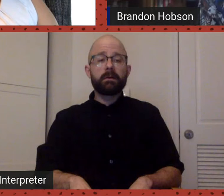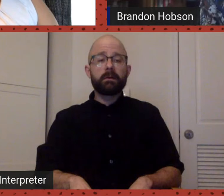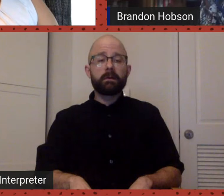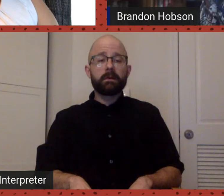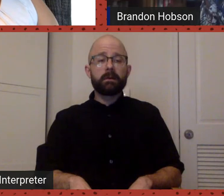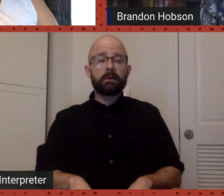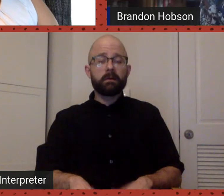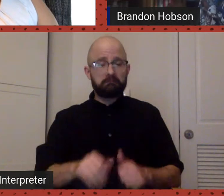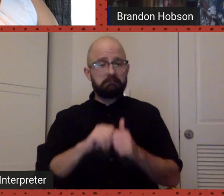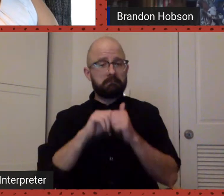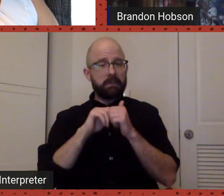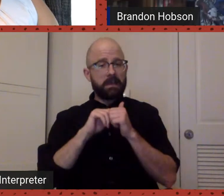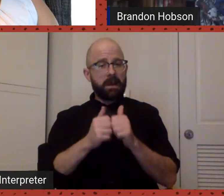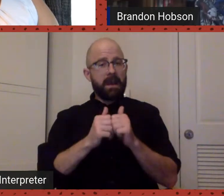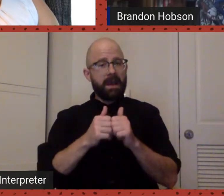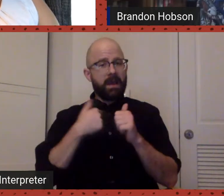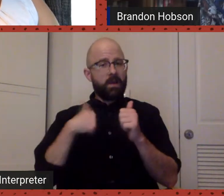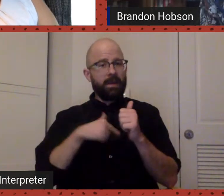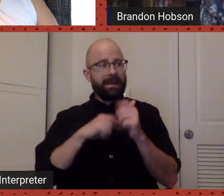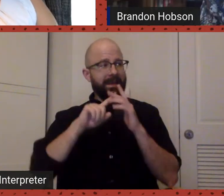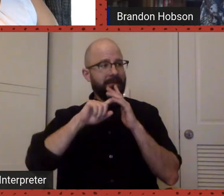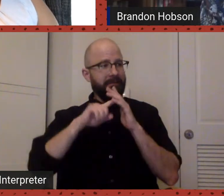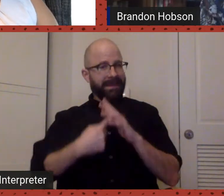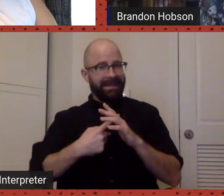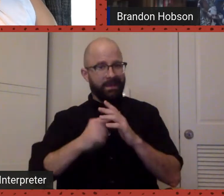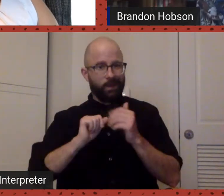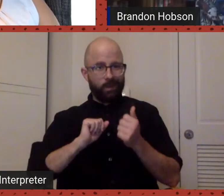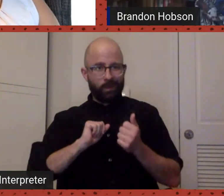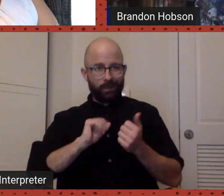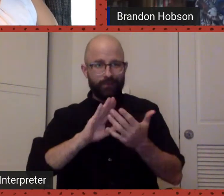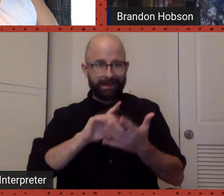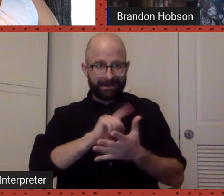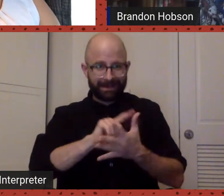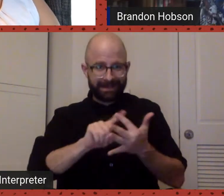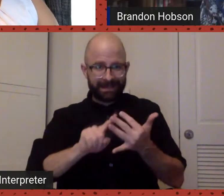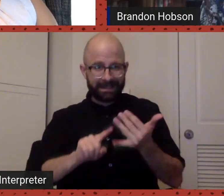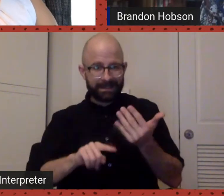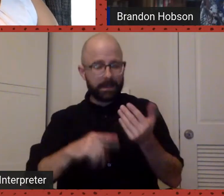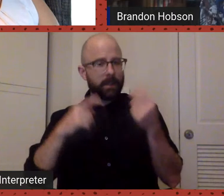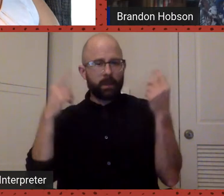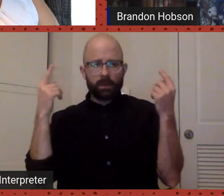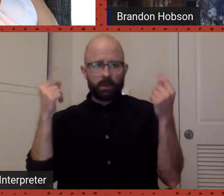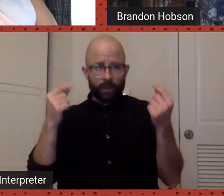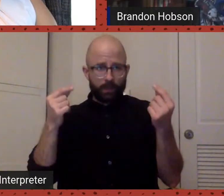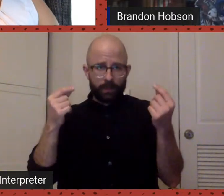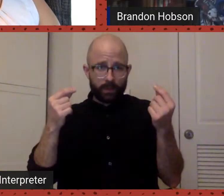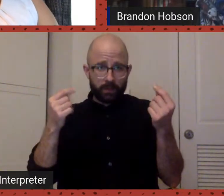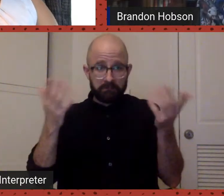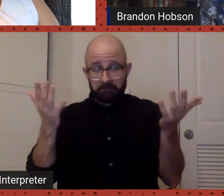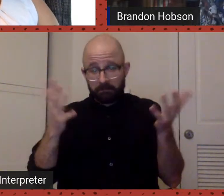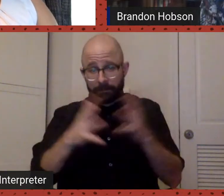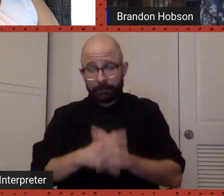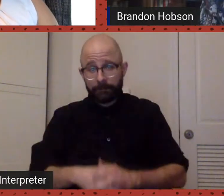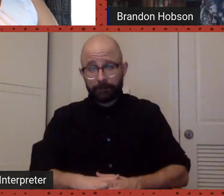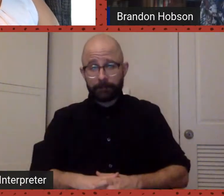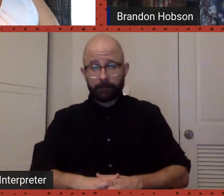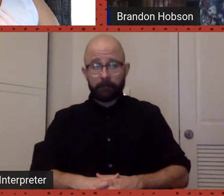how do we begin to address these things, and what can we do, right?